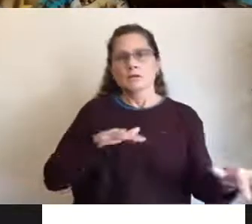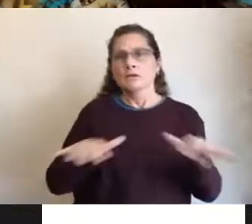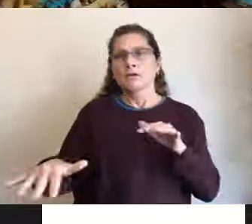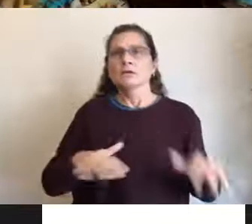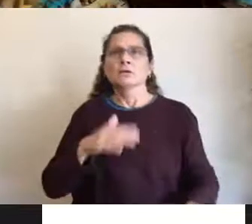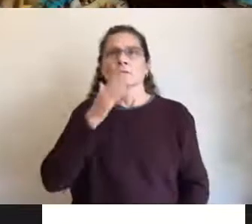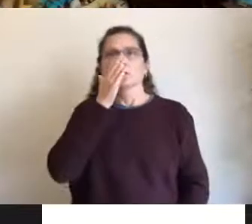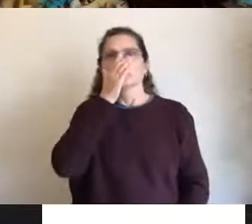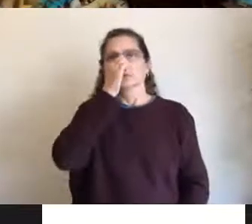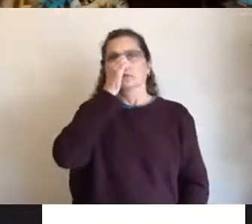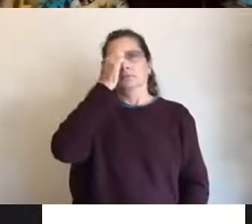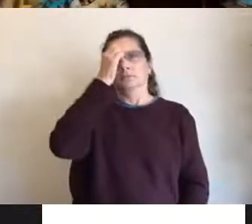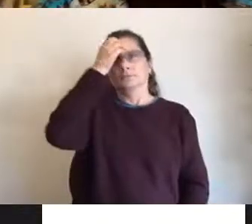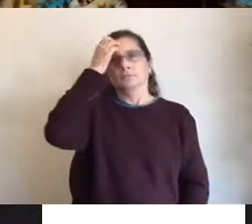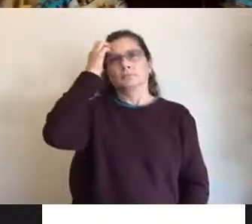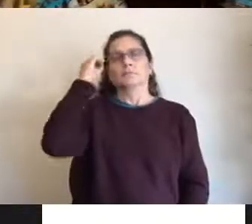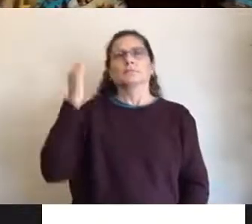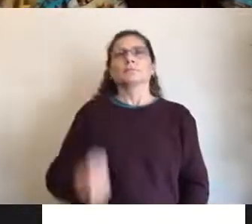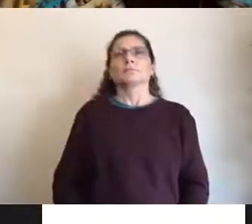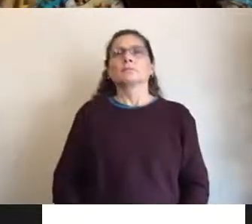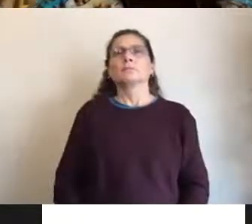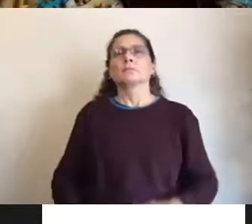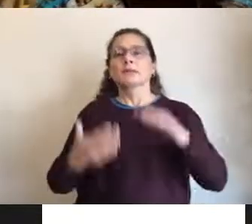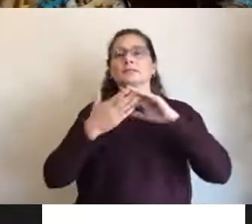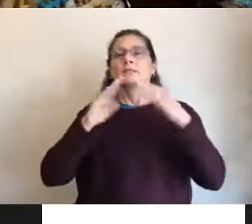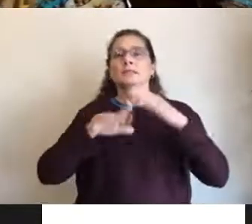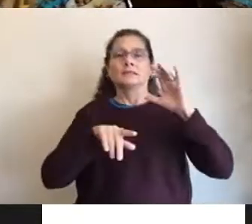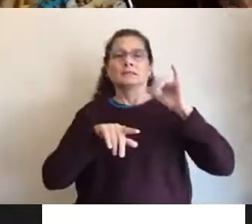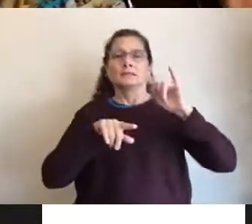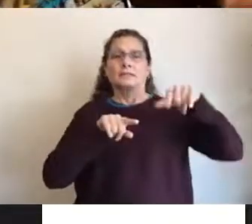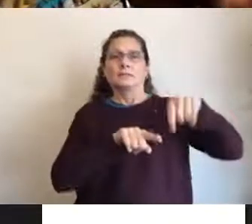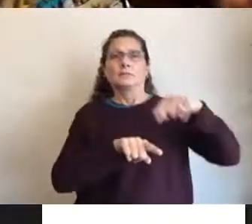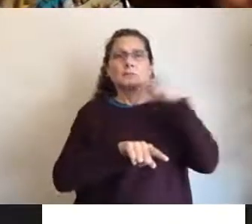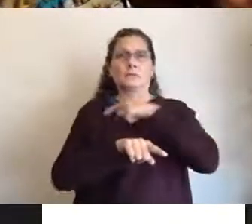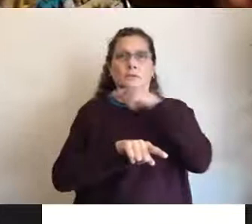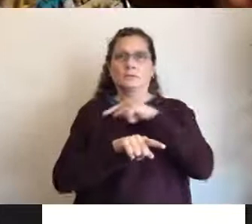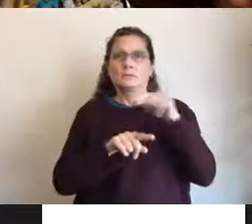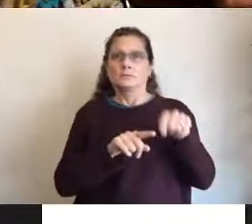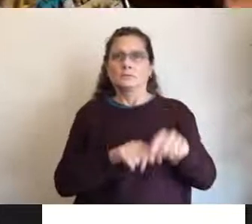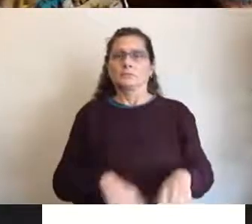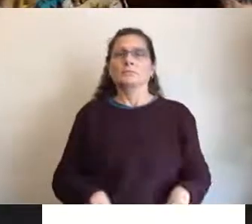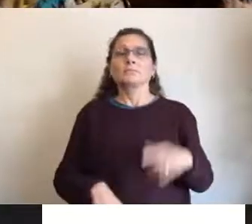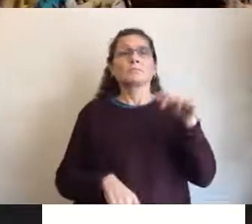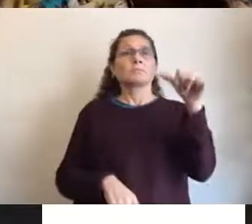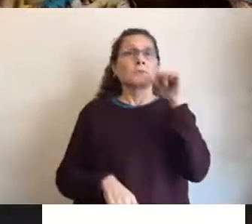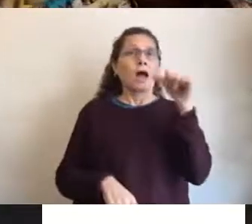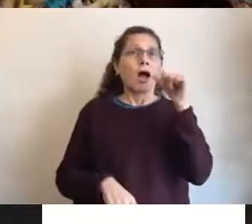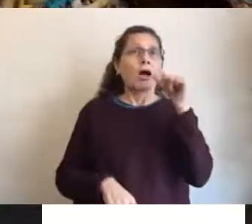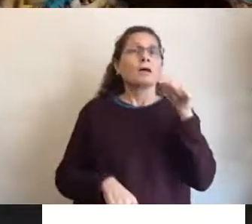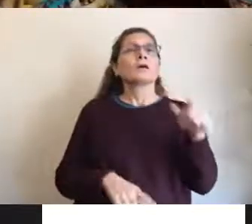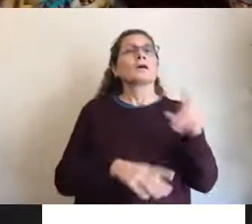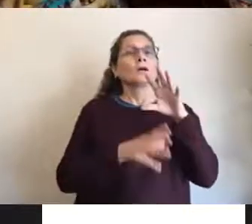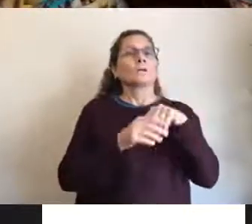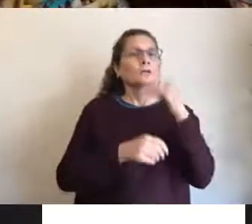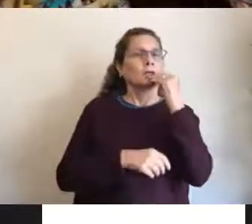proven popular with 42 bars and restaurants who currently participate in the program. And we're certainly open to have more bars and restaurants